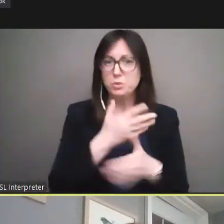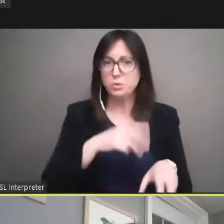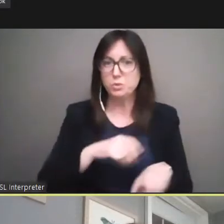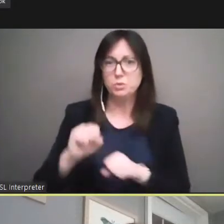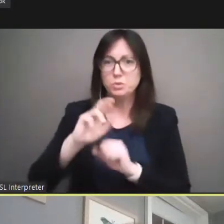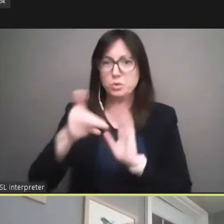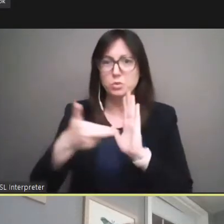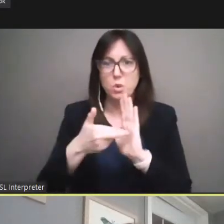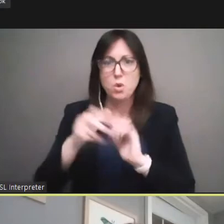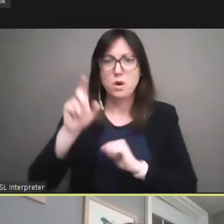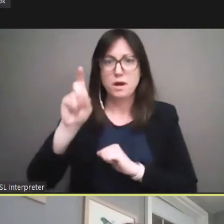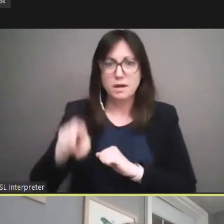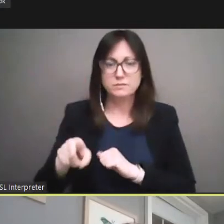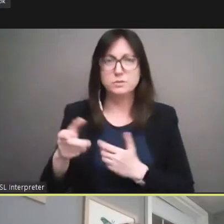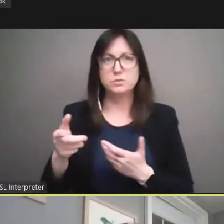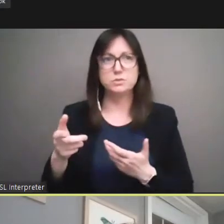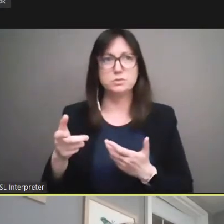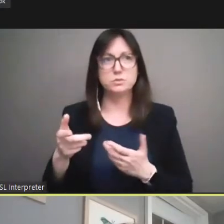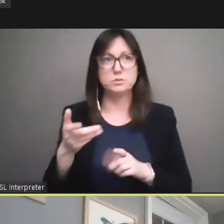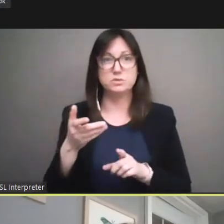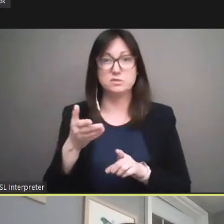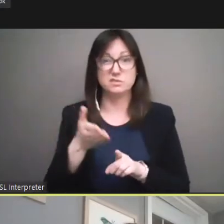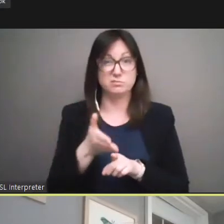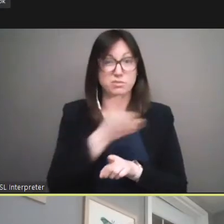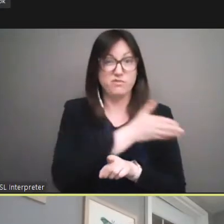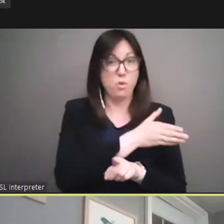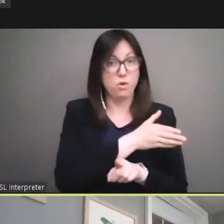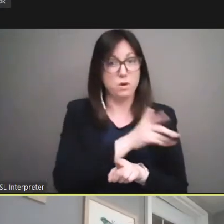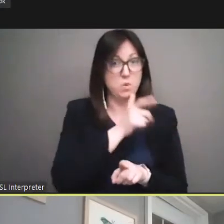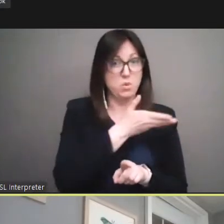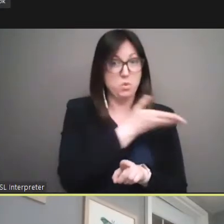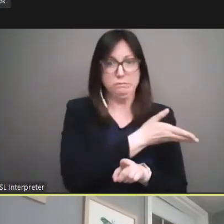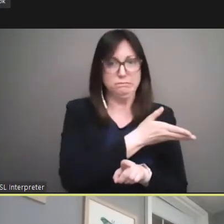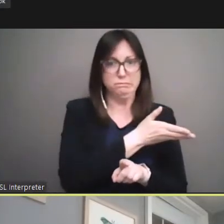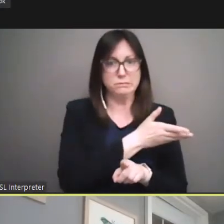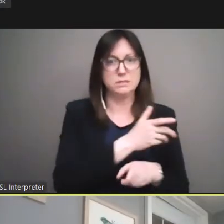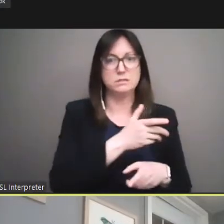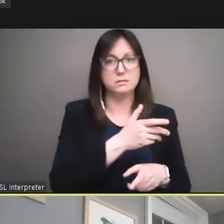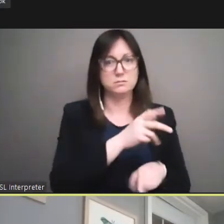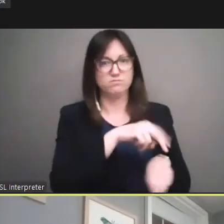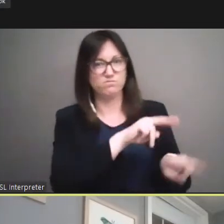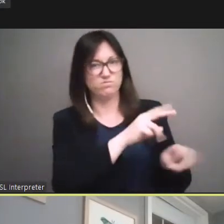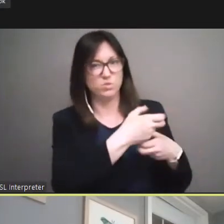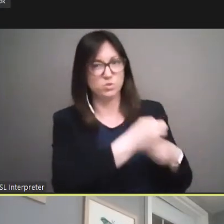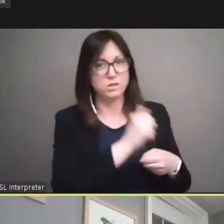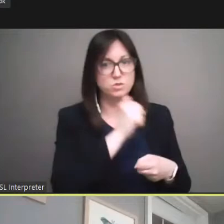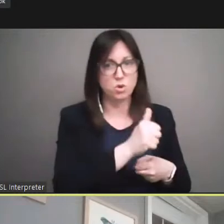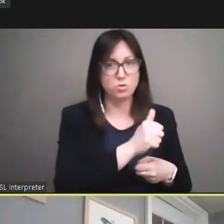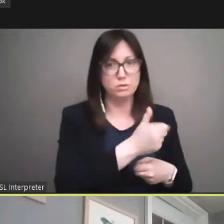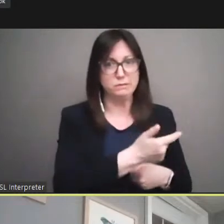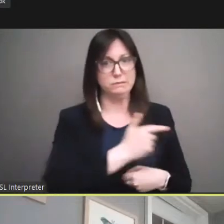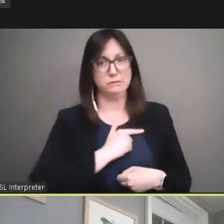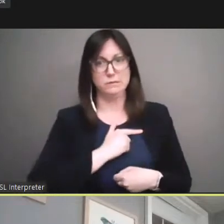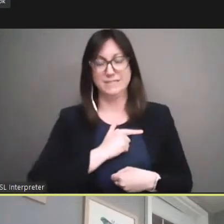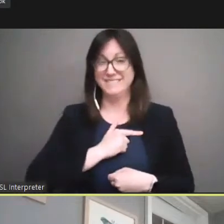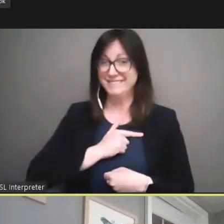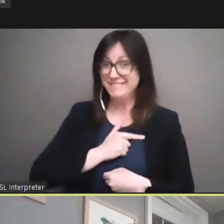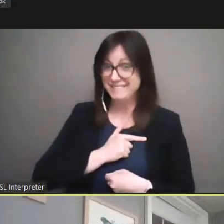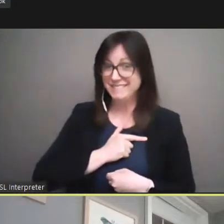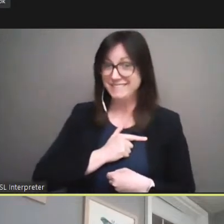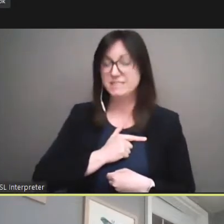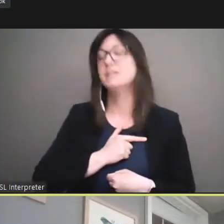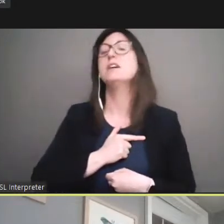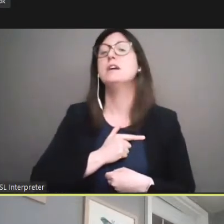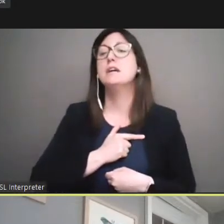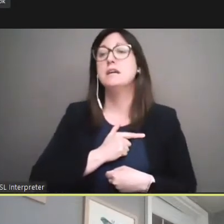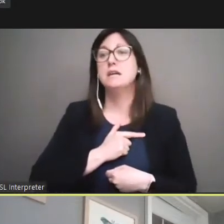was, you know, not greatly trusted. It can be really scary too, to go in and say,